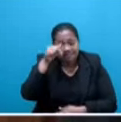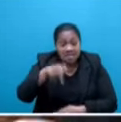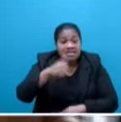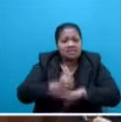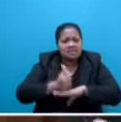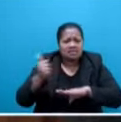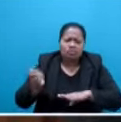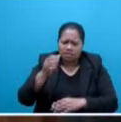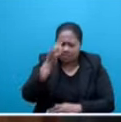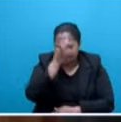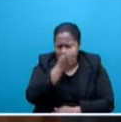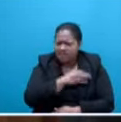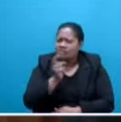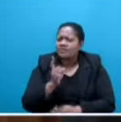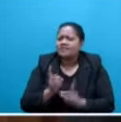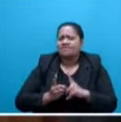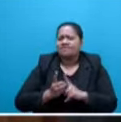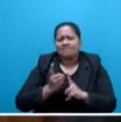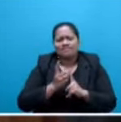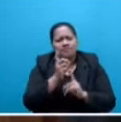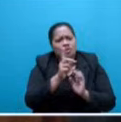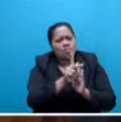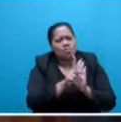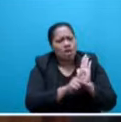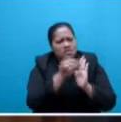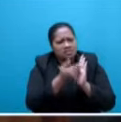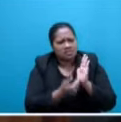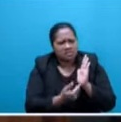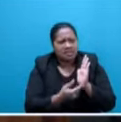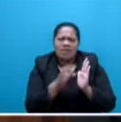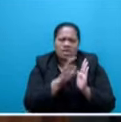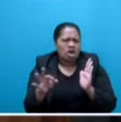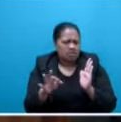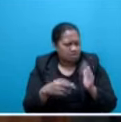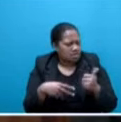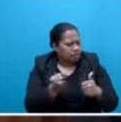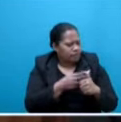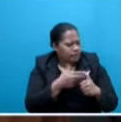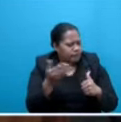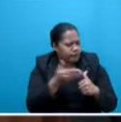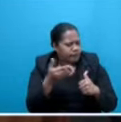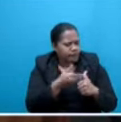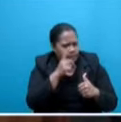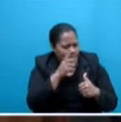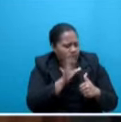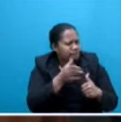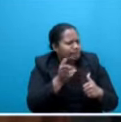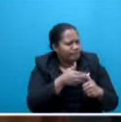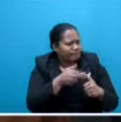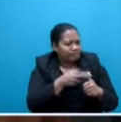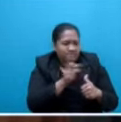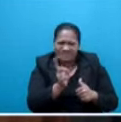developing policies that are not biased to benefit a particular group of people. Instead, we focus on